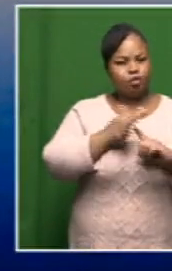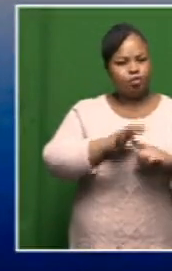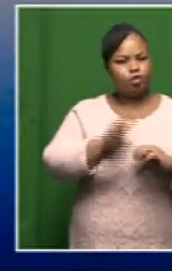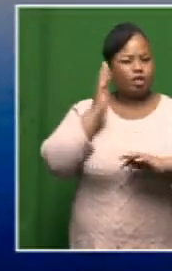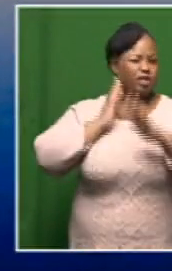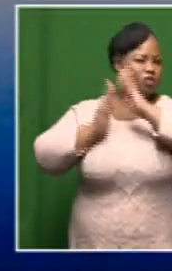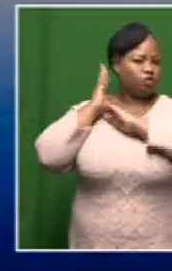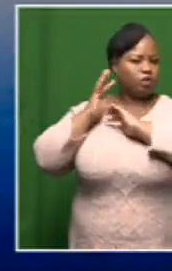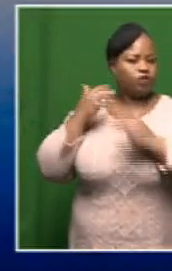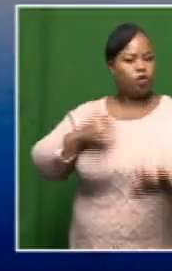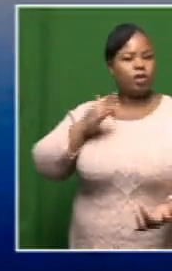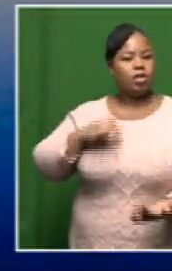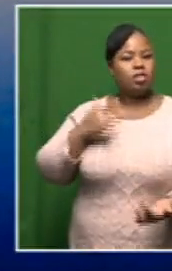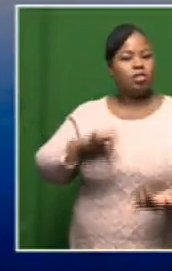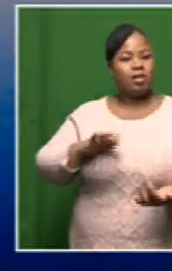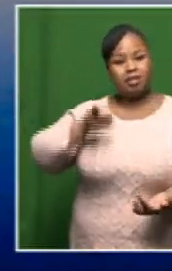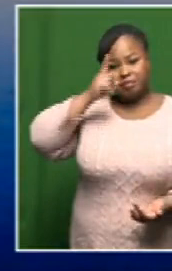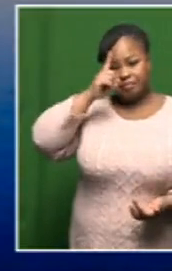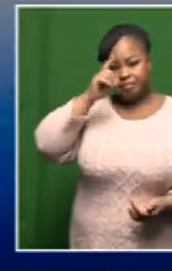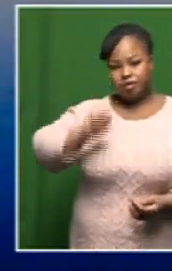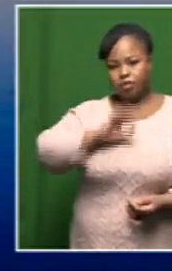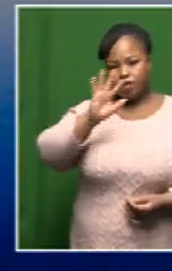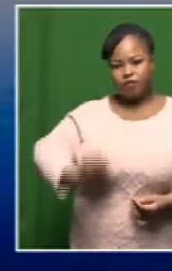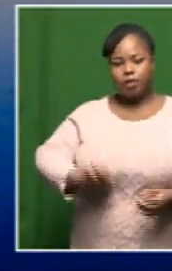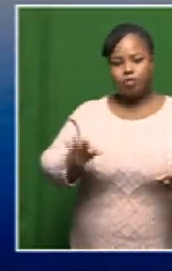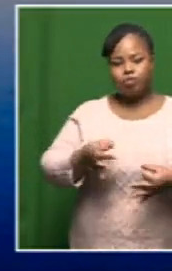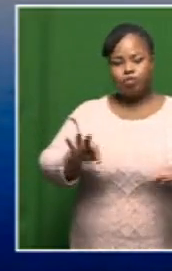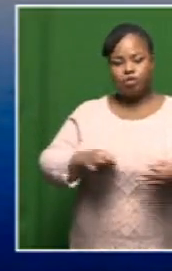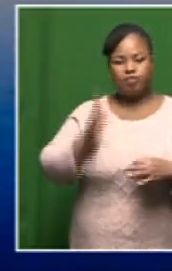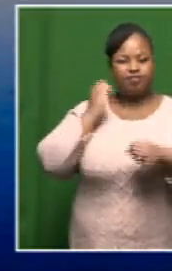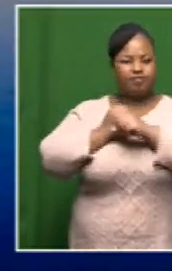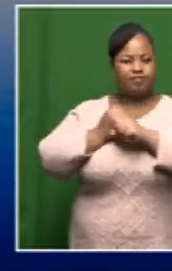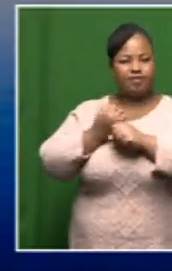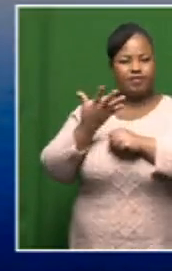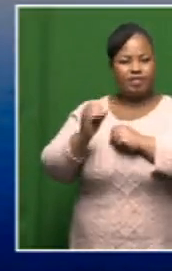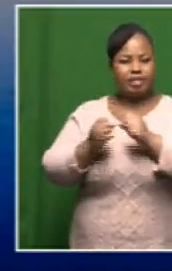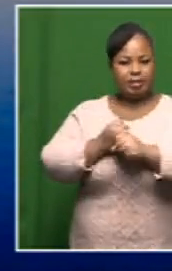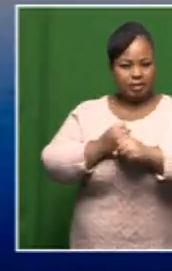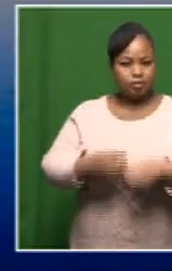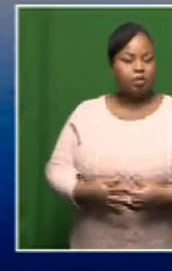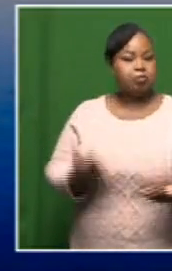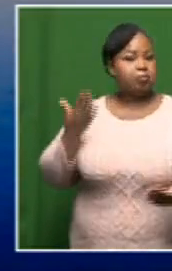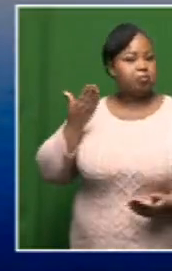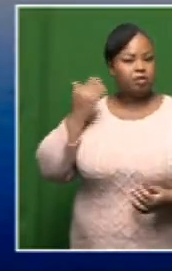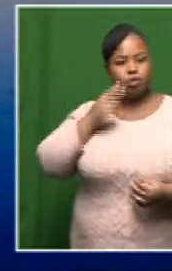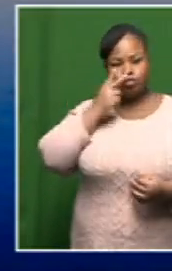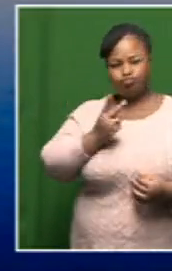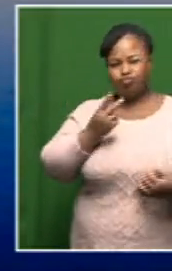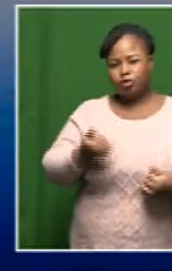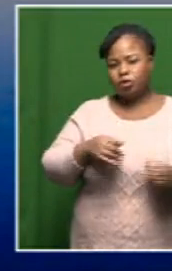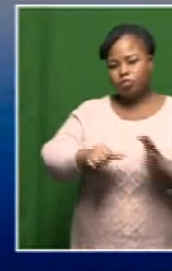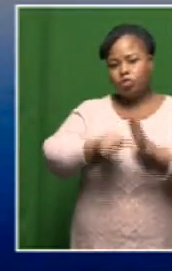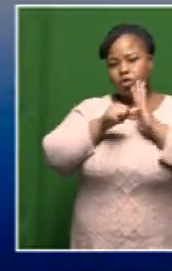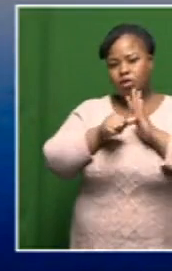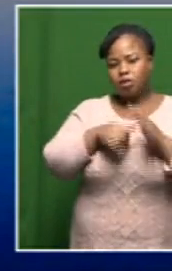the history of the guitar in Black South African popular music over 5 decades. It looks at the most important styles